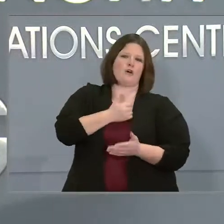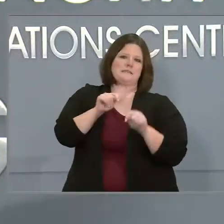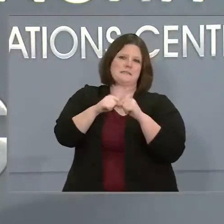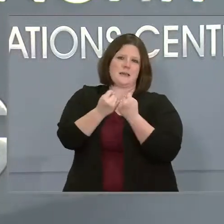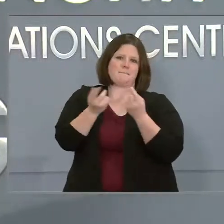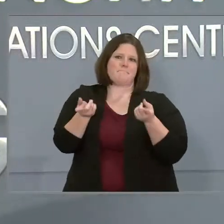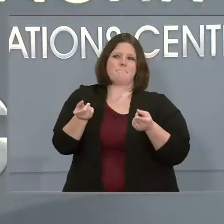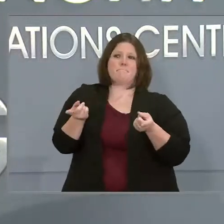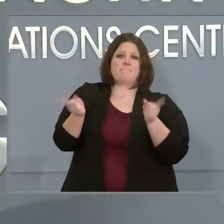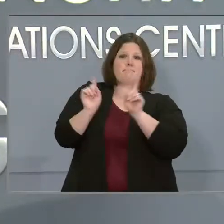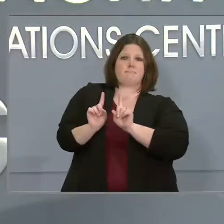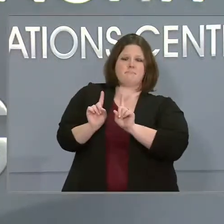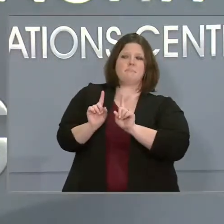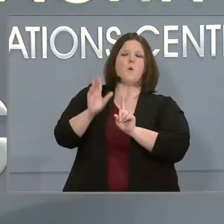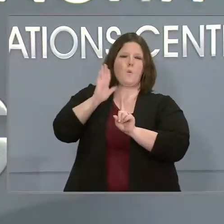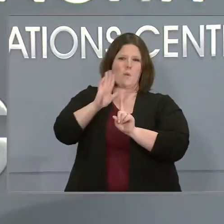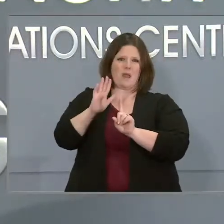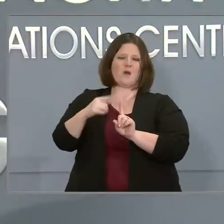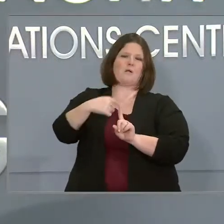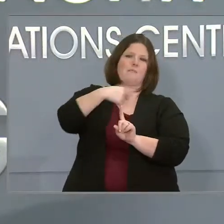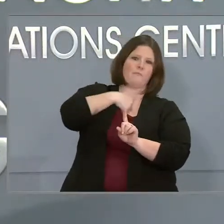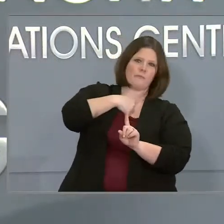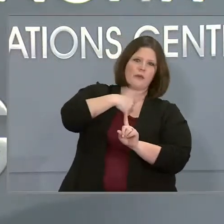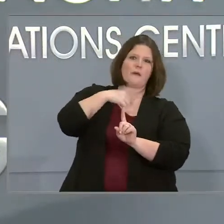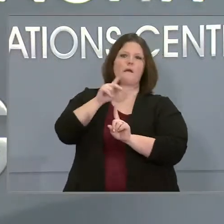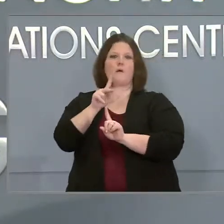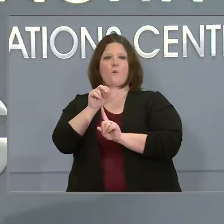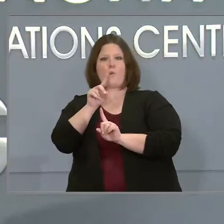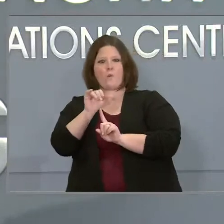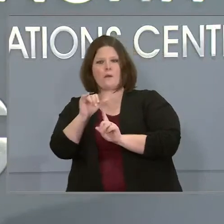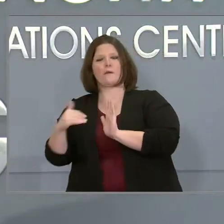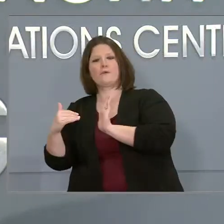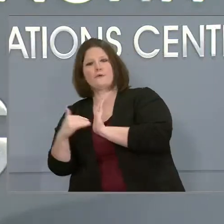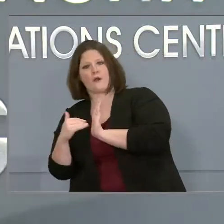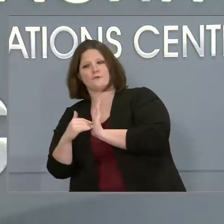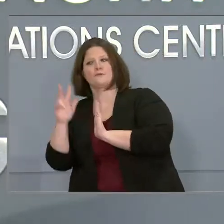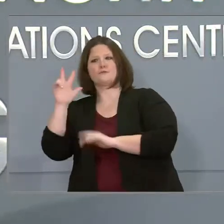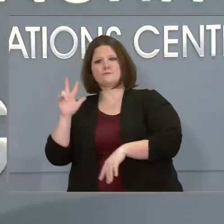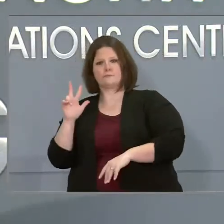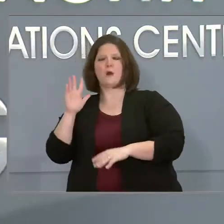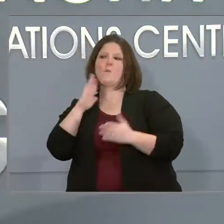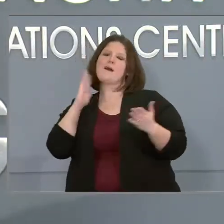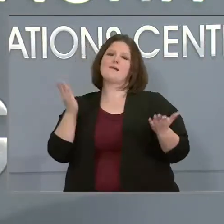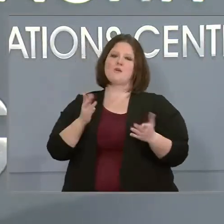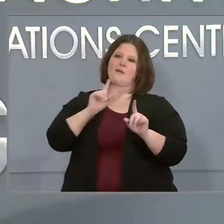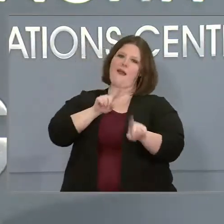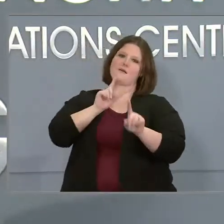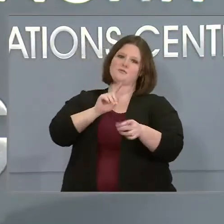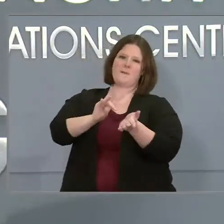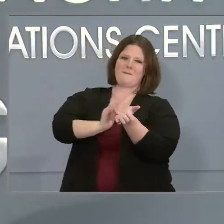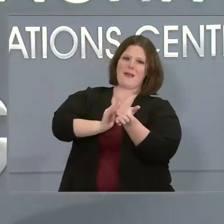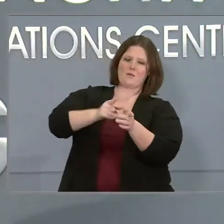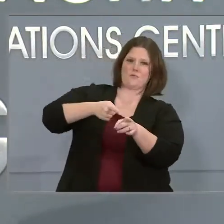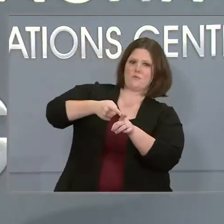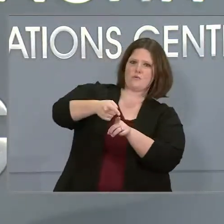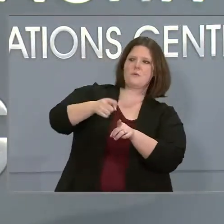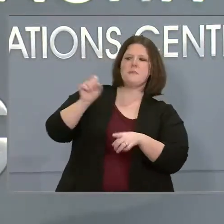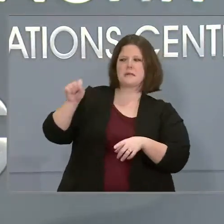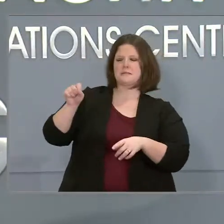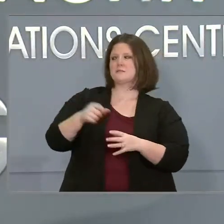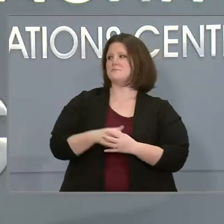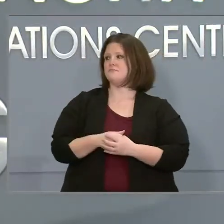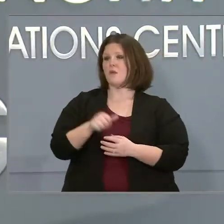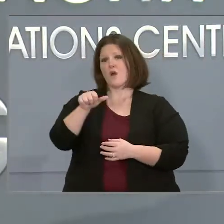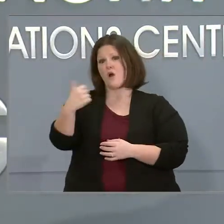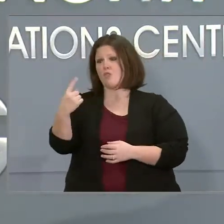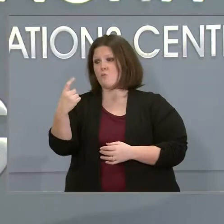Cody and me at these press conferences to be able to answer some of the medical questions as we go forward. But yeah, you had another question.